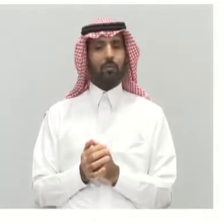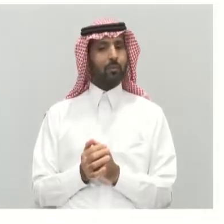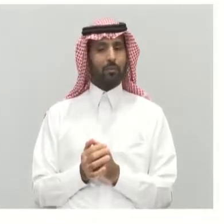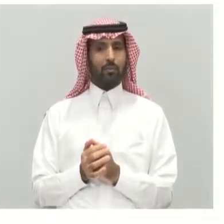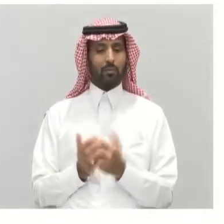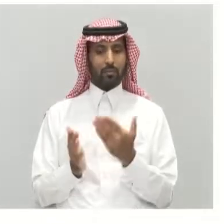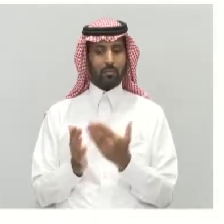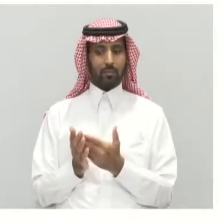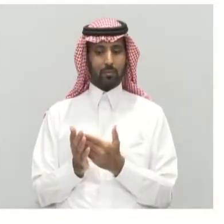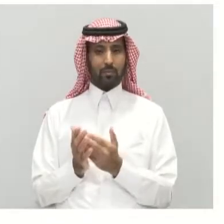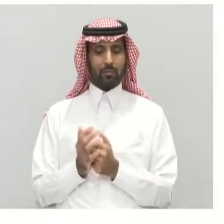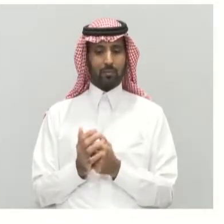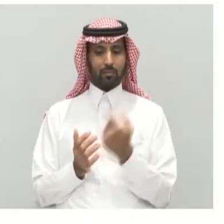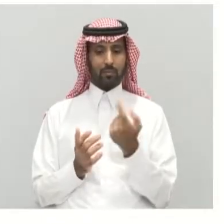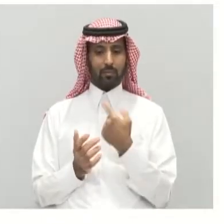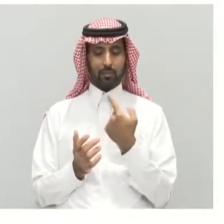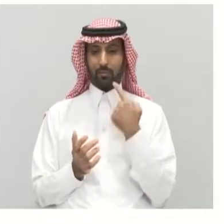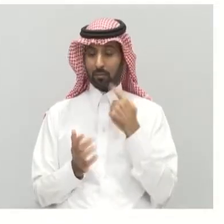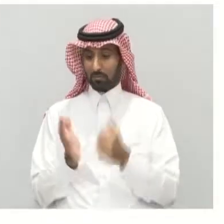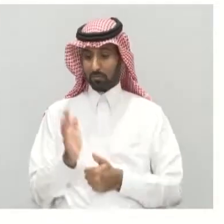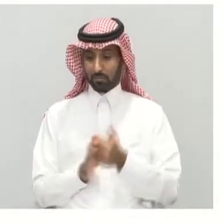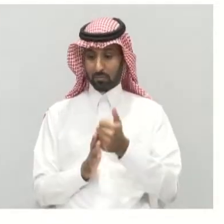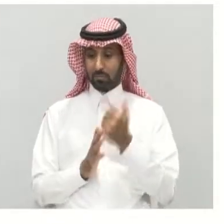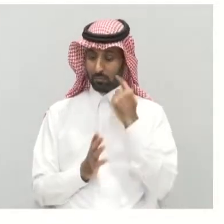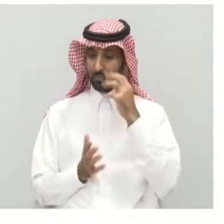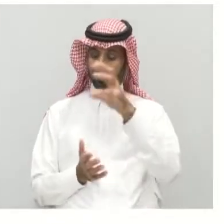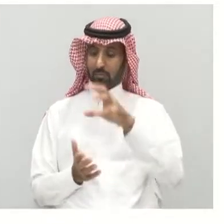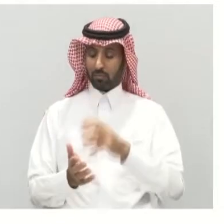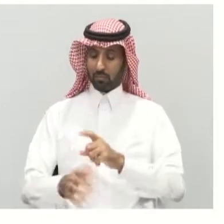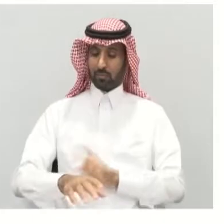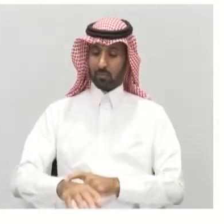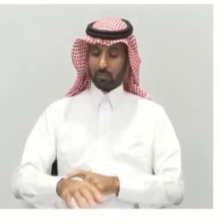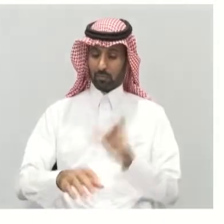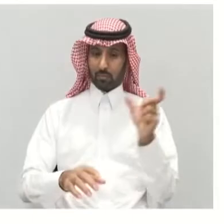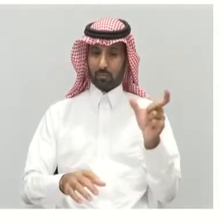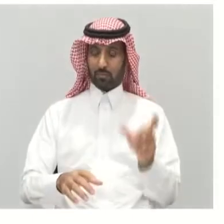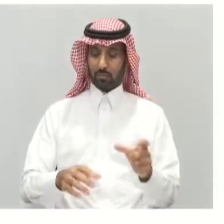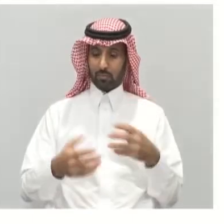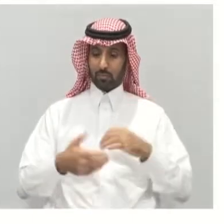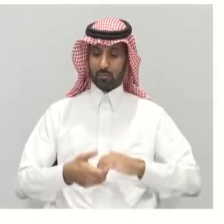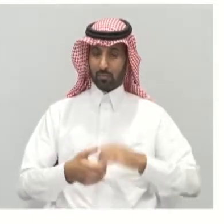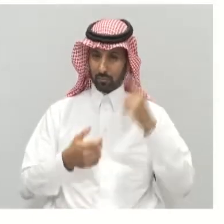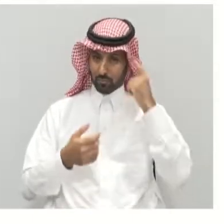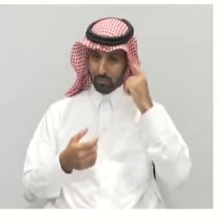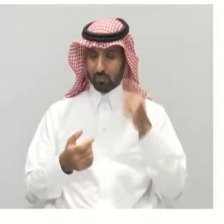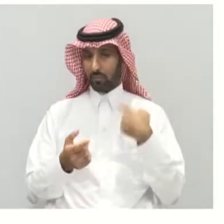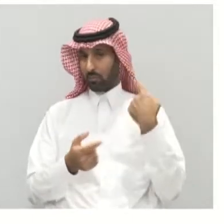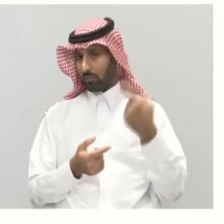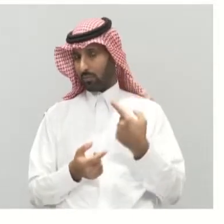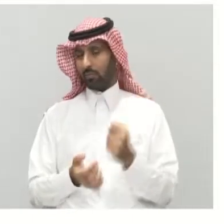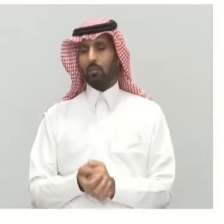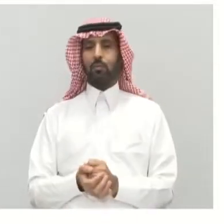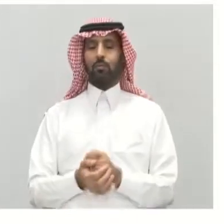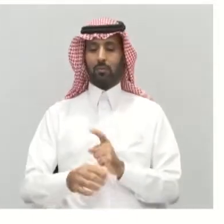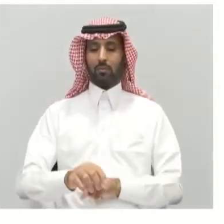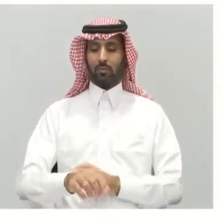By the end of this lesson, you will be able to use time expressions to connect your thoughts. So we will use the